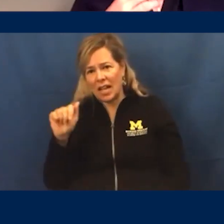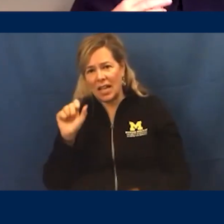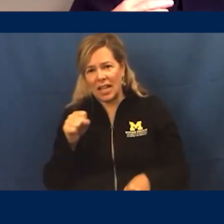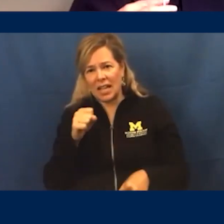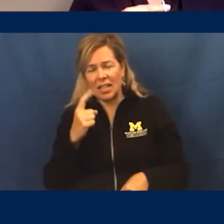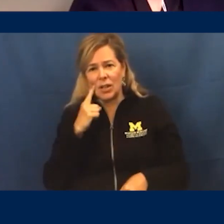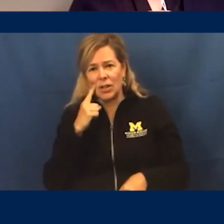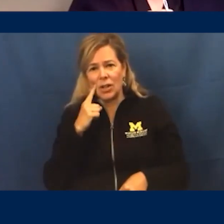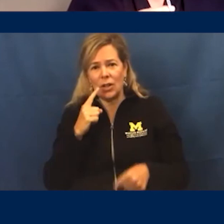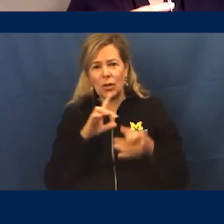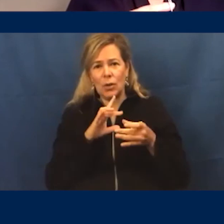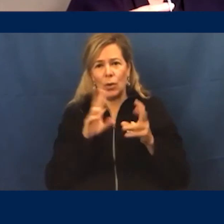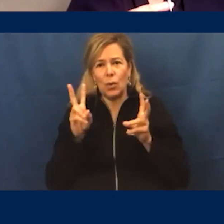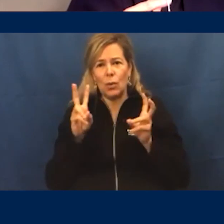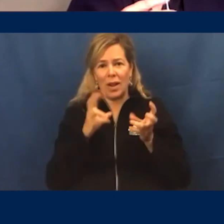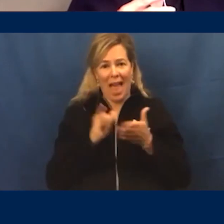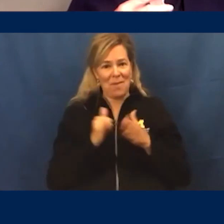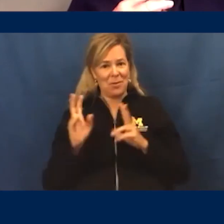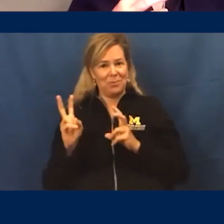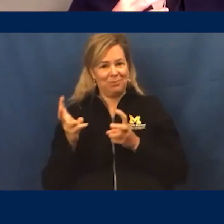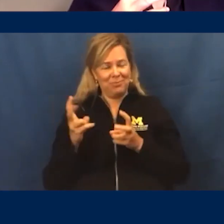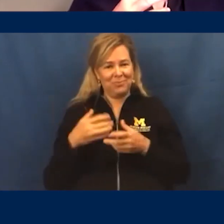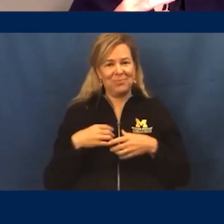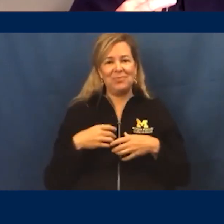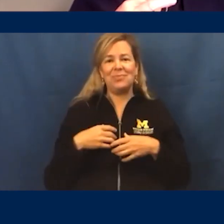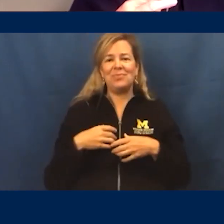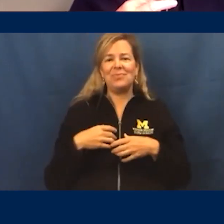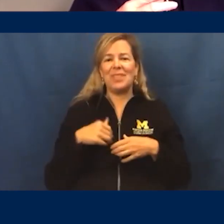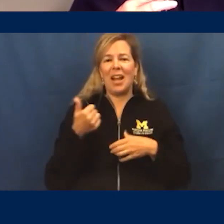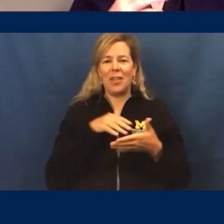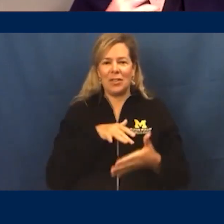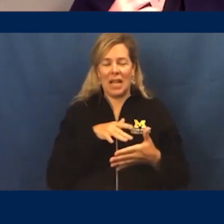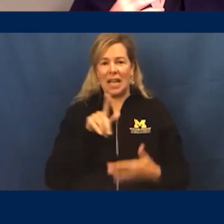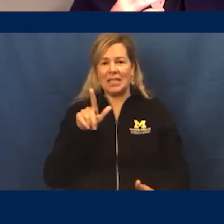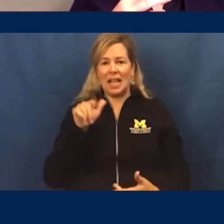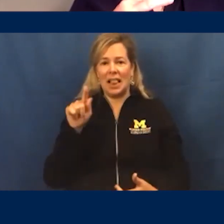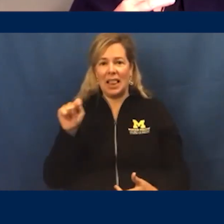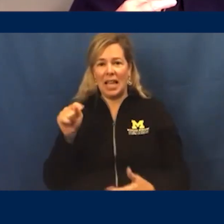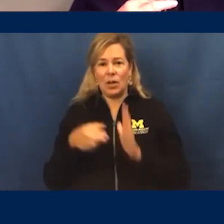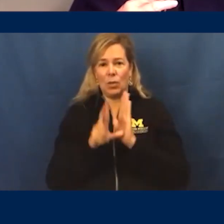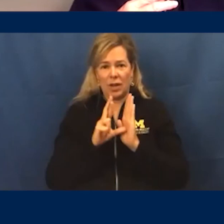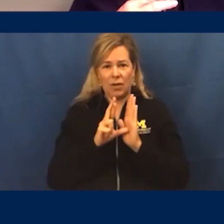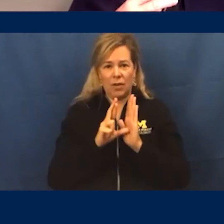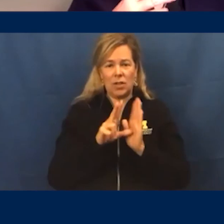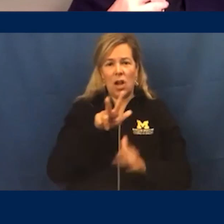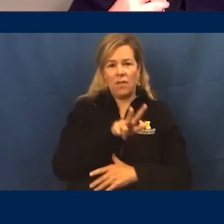quote another study here. It's a literature review of 39 different empirical